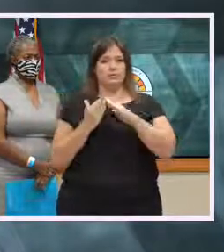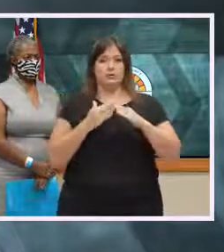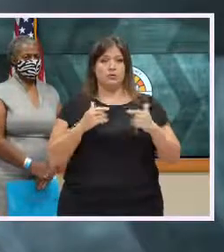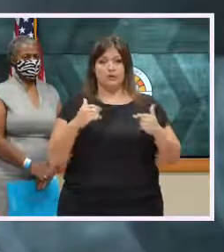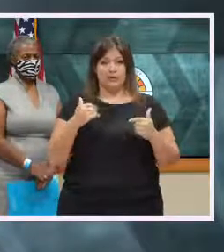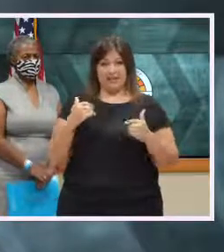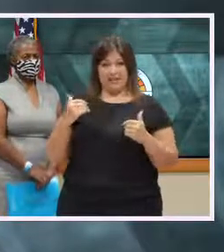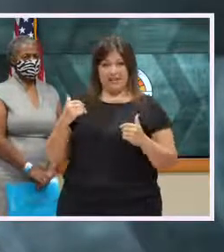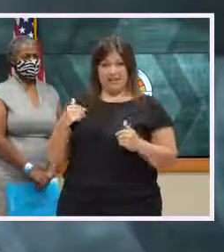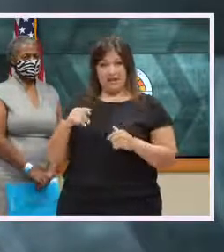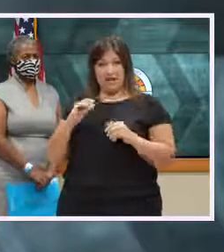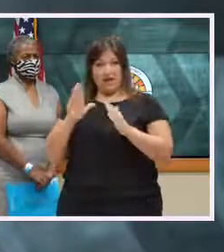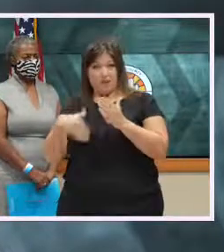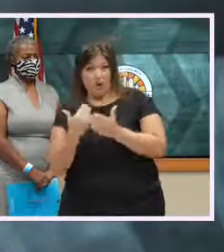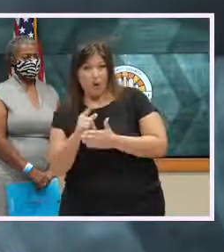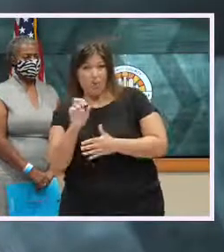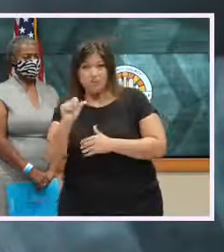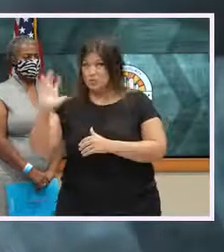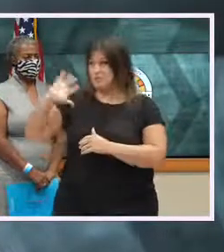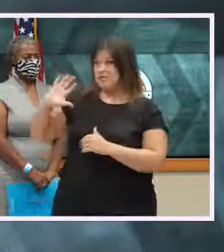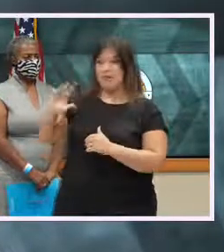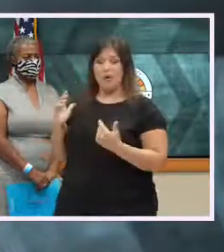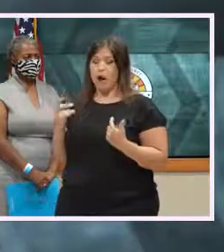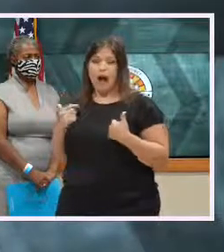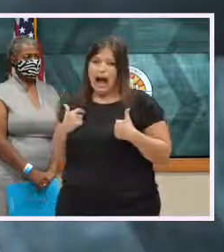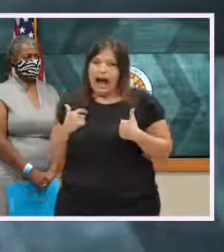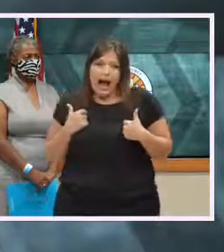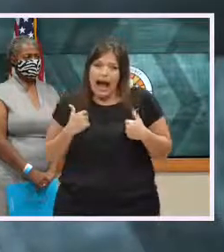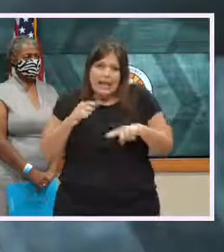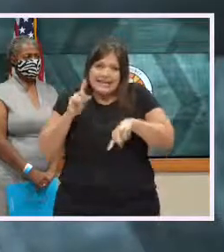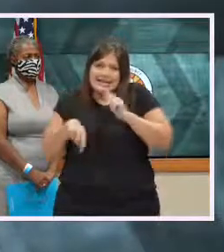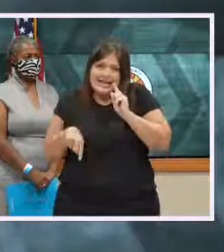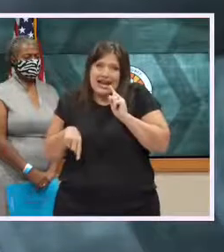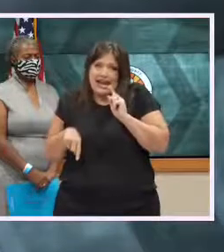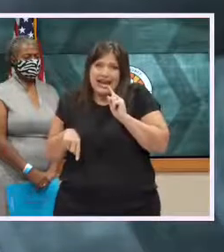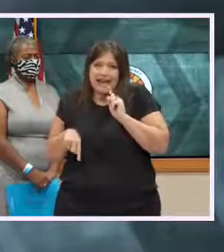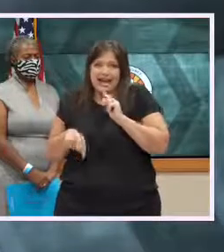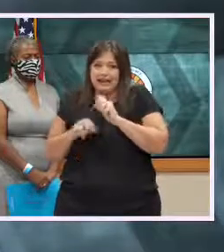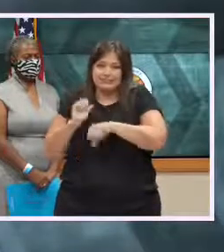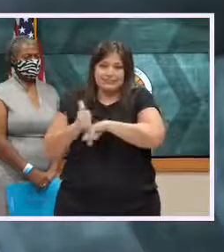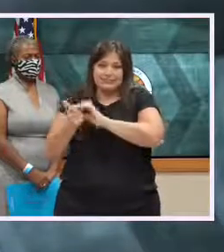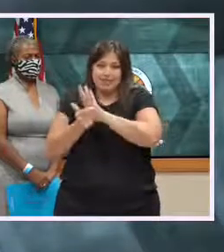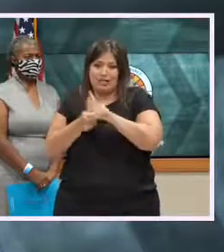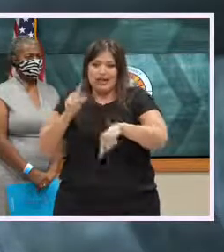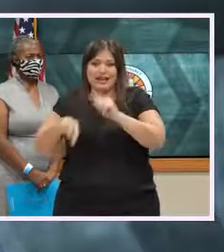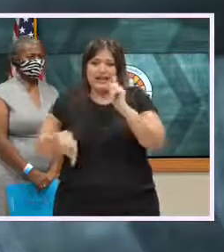disposal that I did, but I'm using every tool I do have.